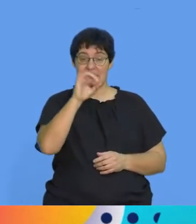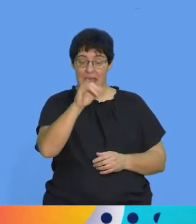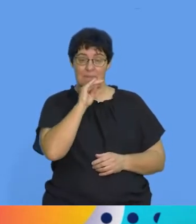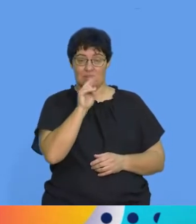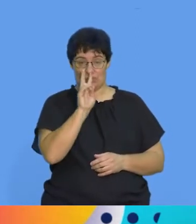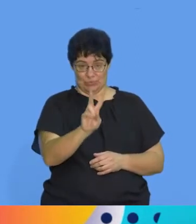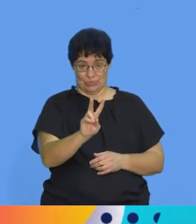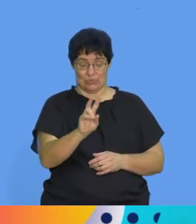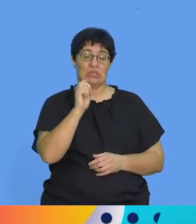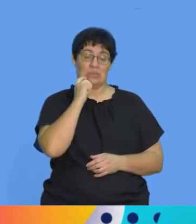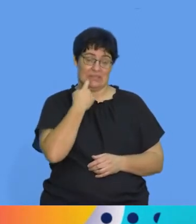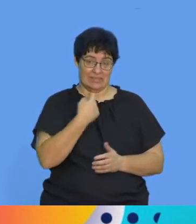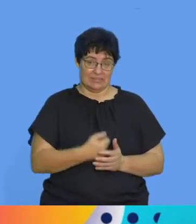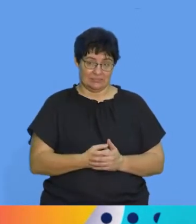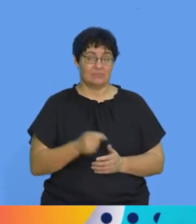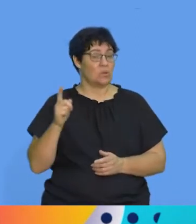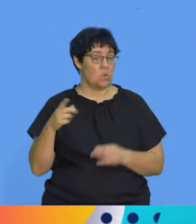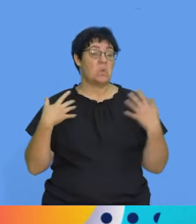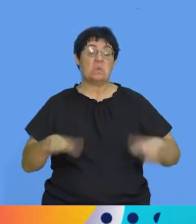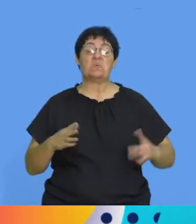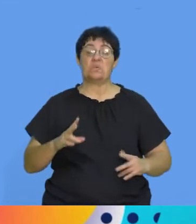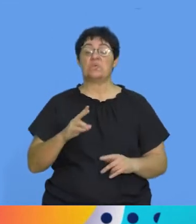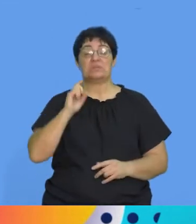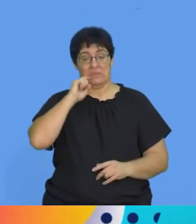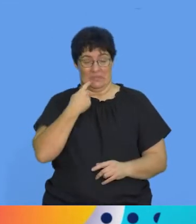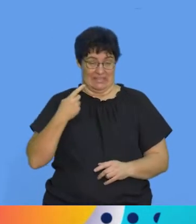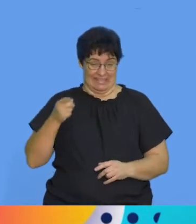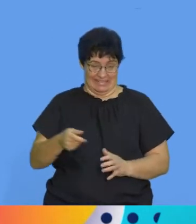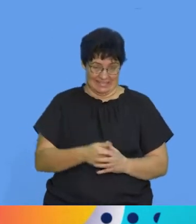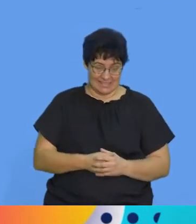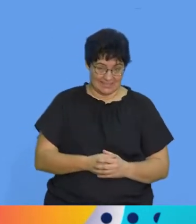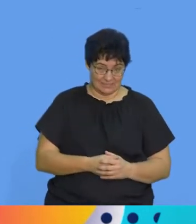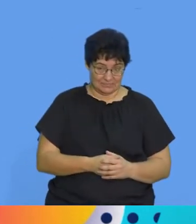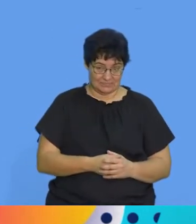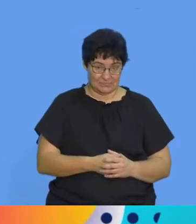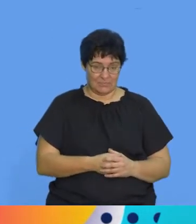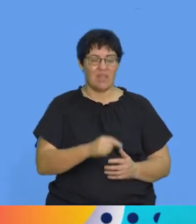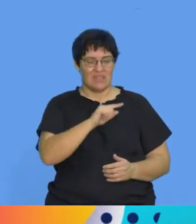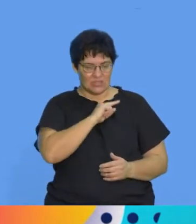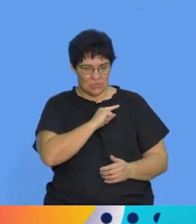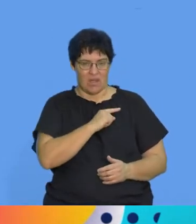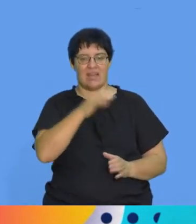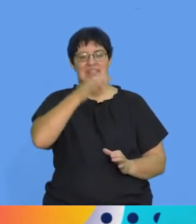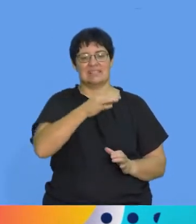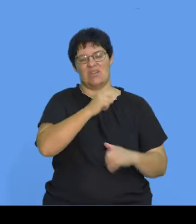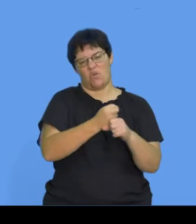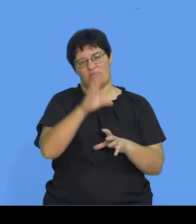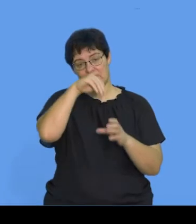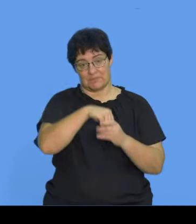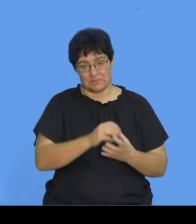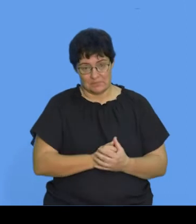disaccharide, two, sweet, very sweet. That's why you're going to put it into your coffees and your